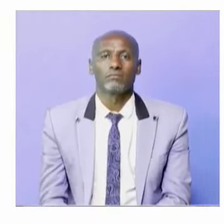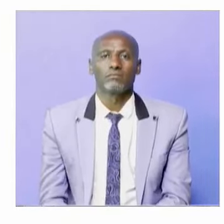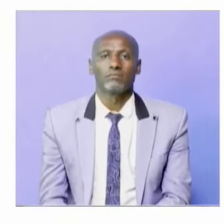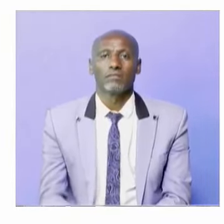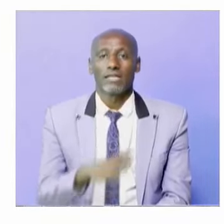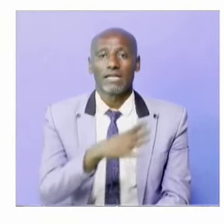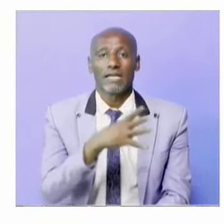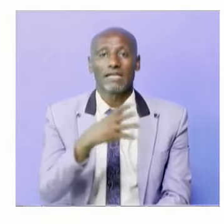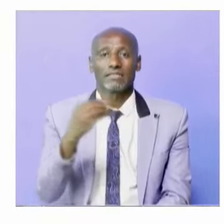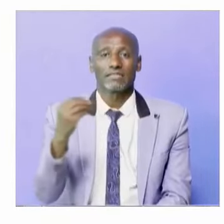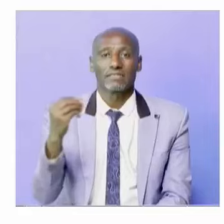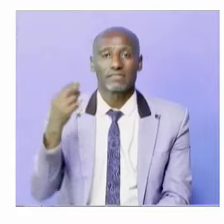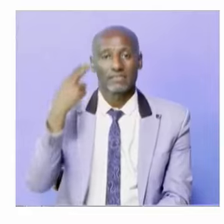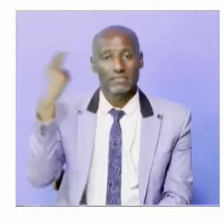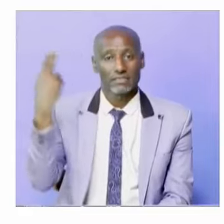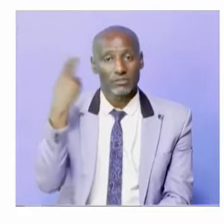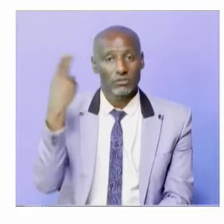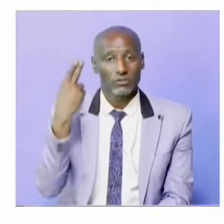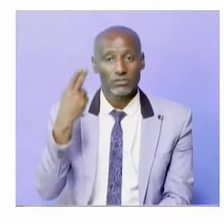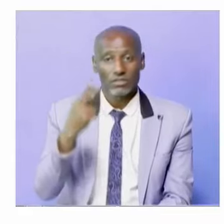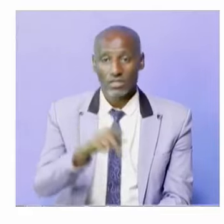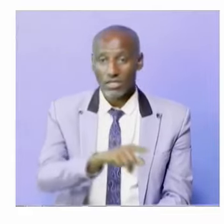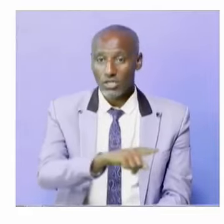And use your time wisely.